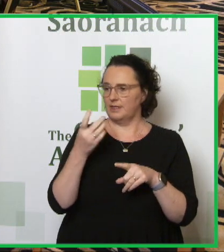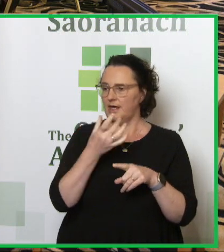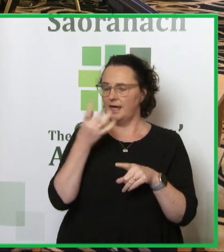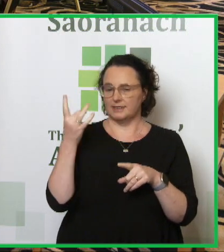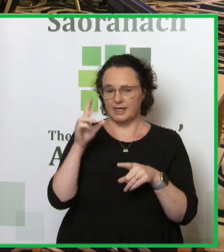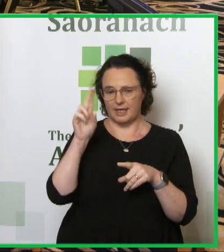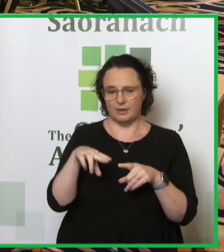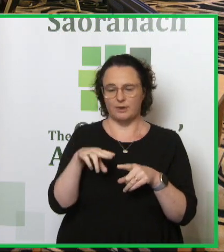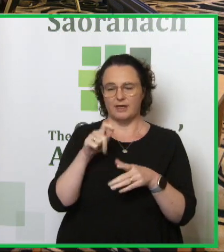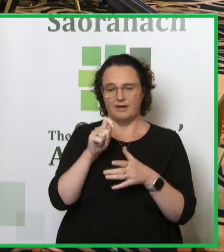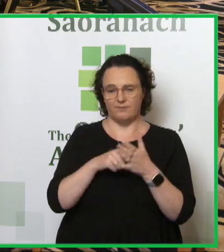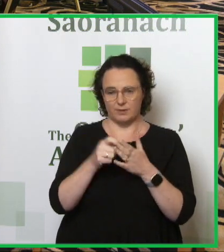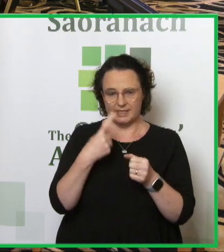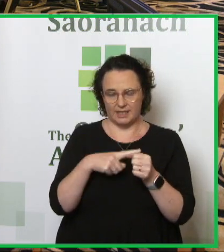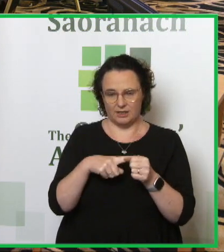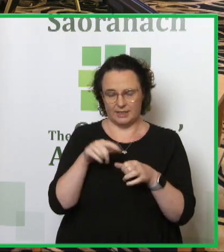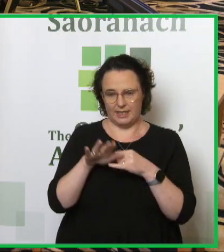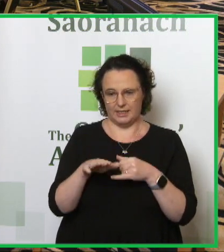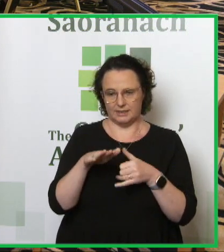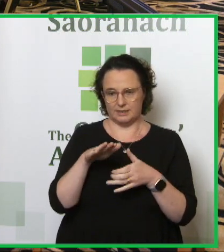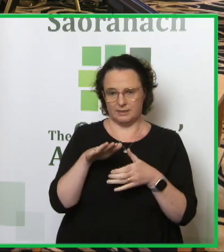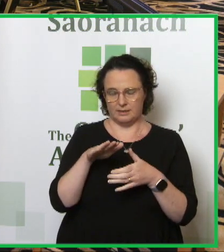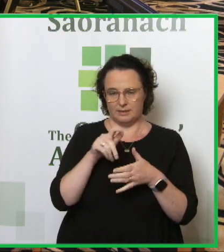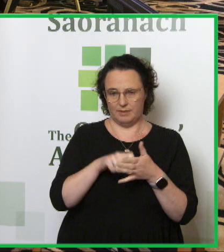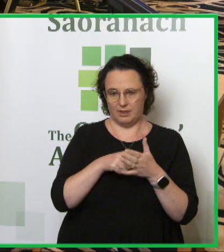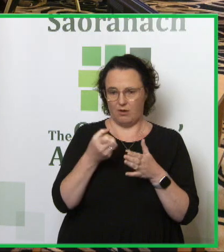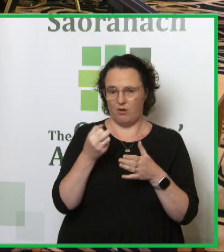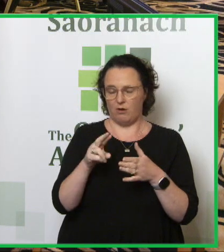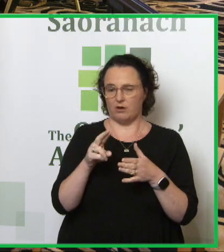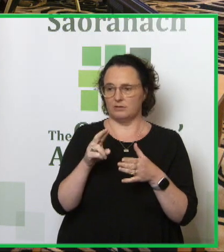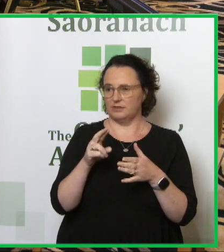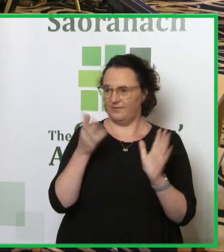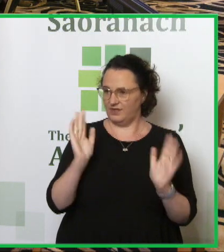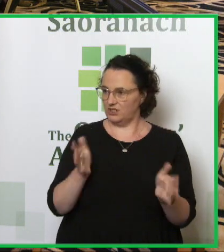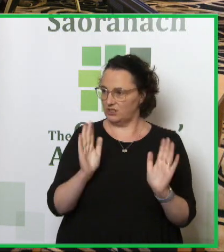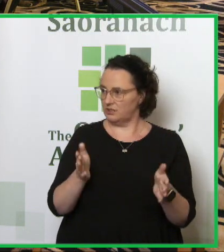Can we re-vote on the last ballot, or is it done? No, yeah.